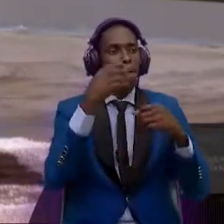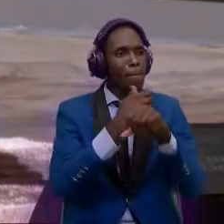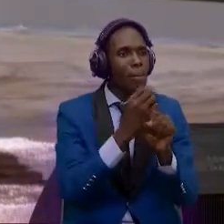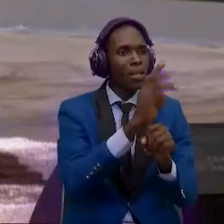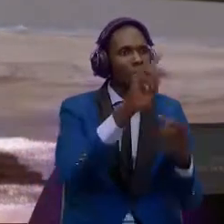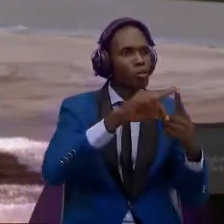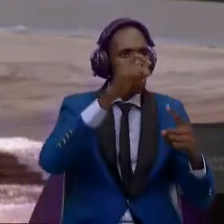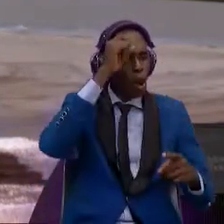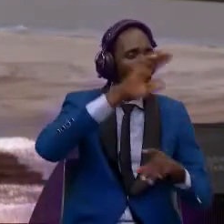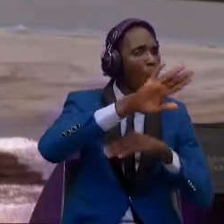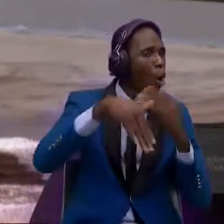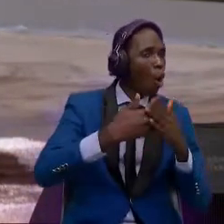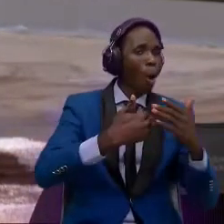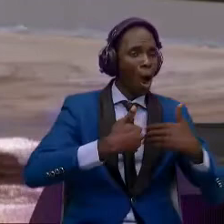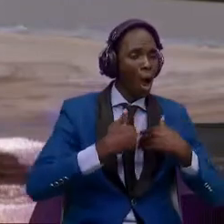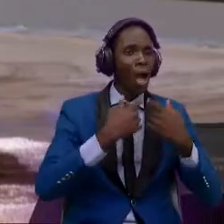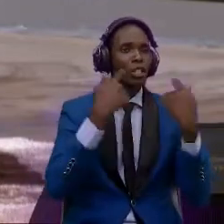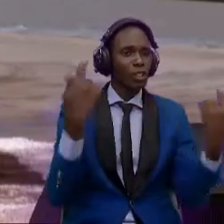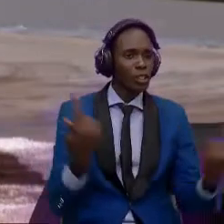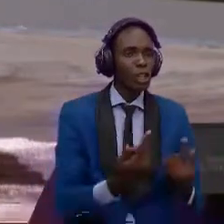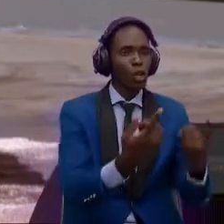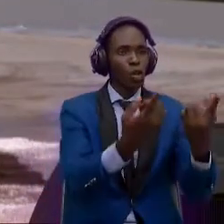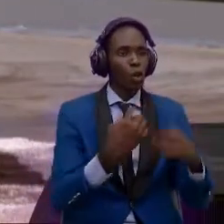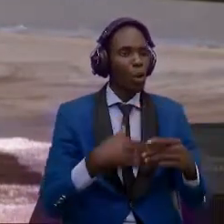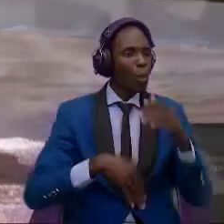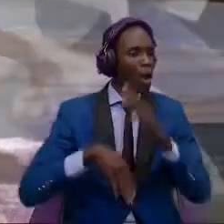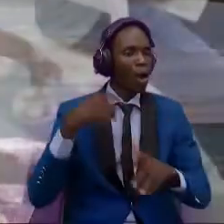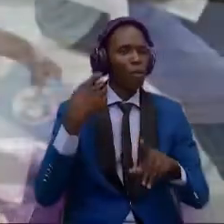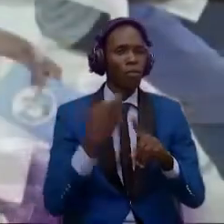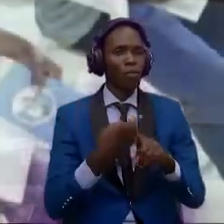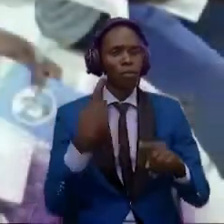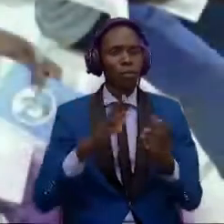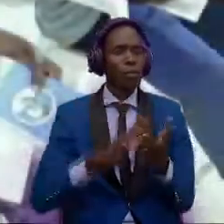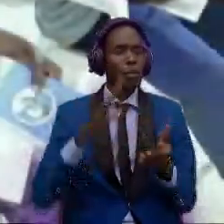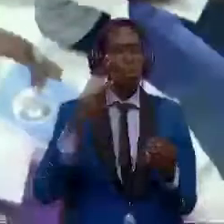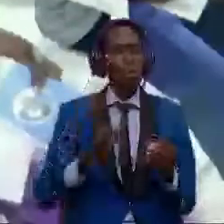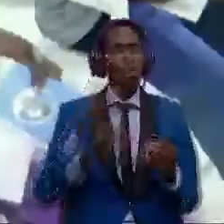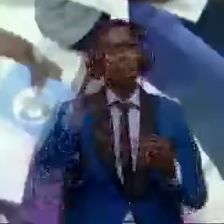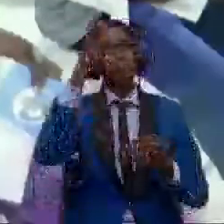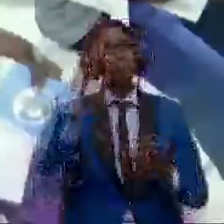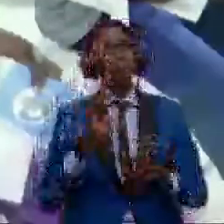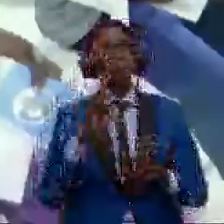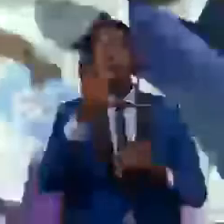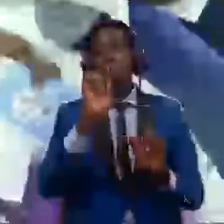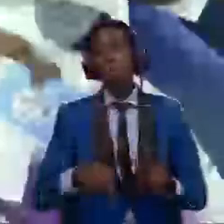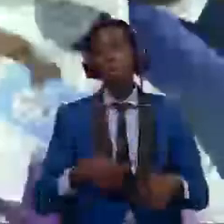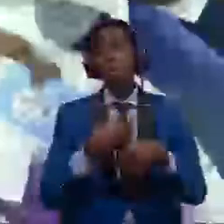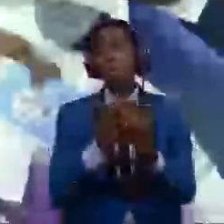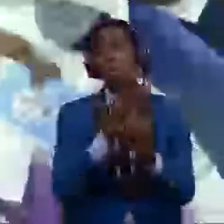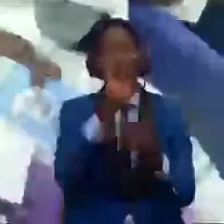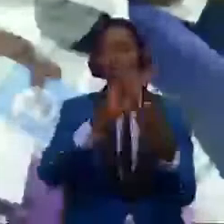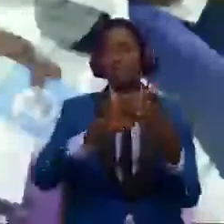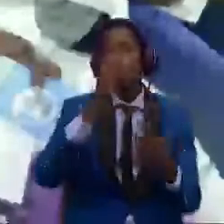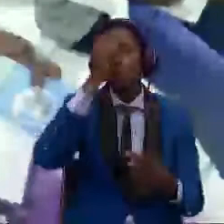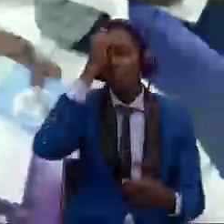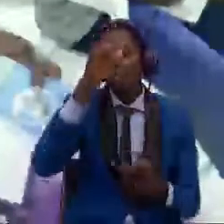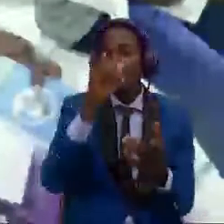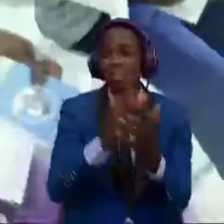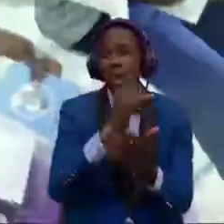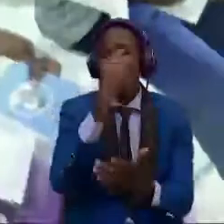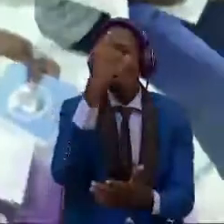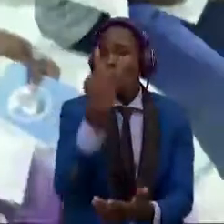understand all have sinned and come short of the glory of God. You get them to understand that only through Christ and